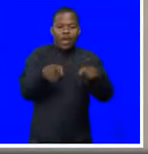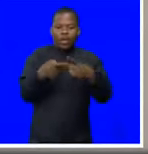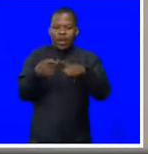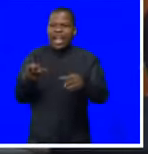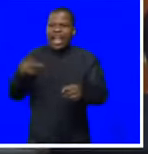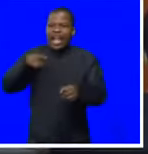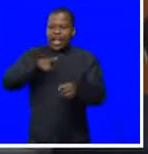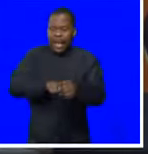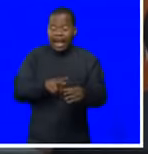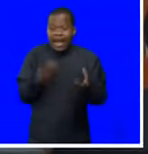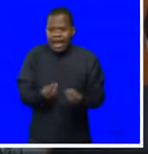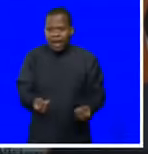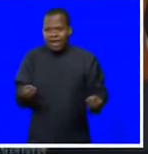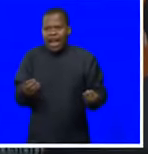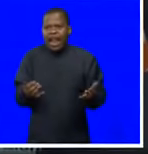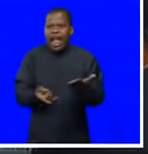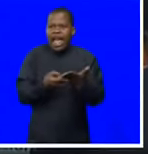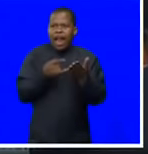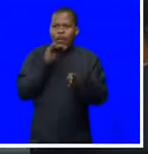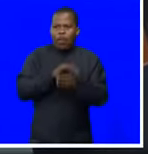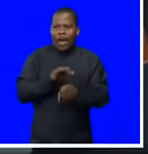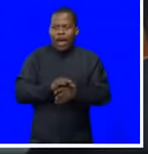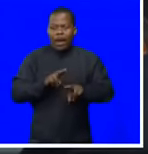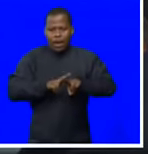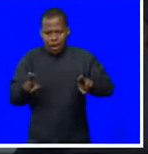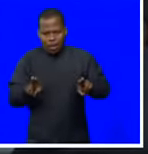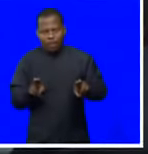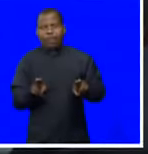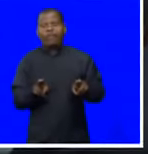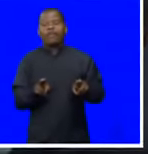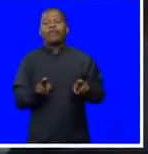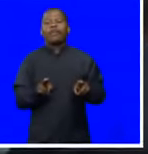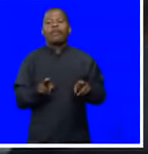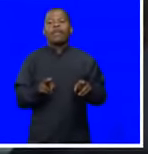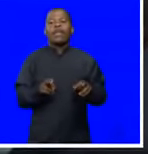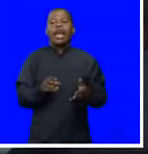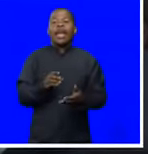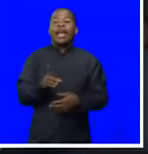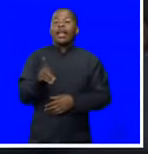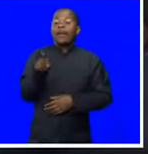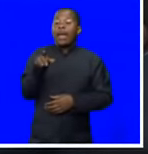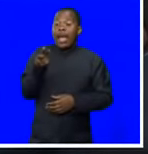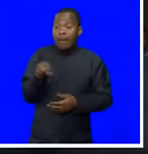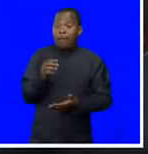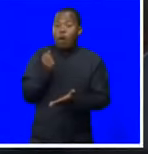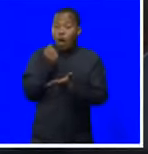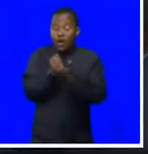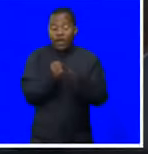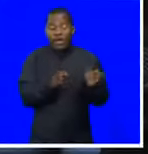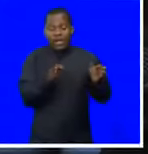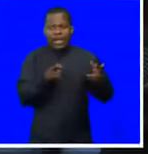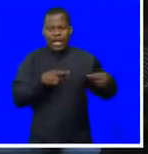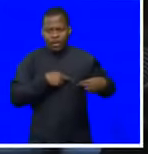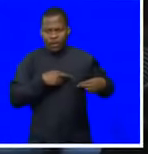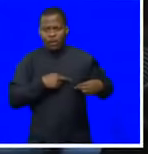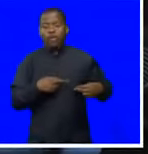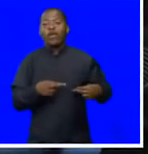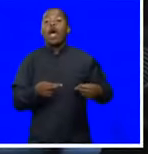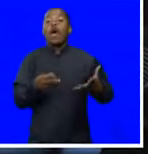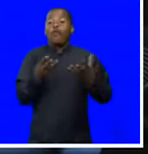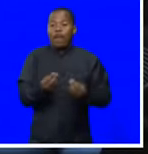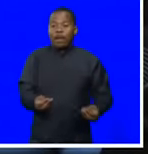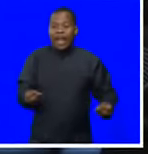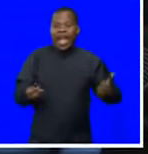for children. Usabambe kuba ngumcondisi ehlangothini lebantwana ngephansi kwelihhovisi leliphinda ndivuna nkulu umhambi Dlangamandla uthi noma